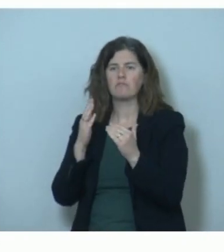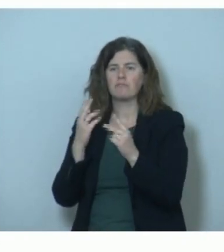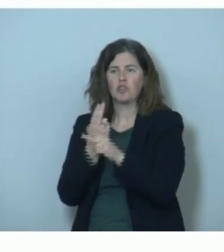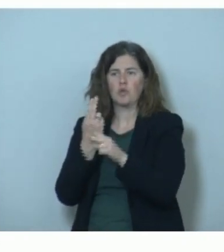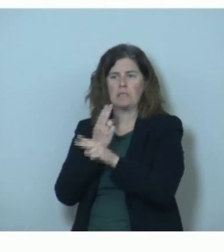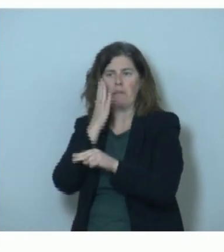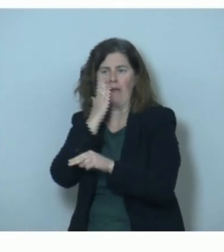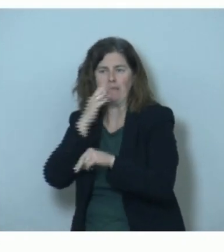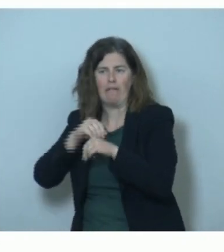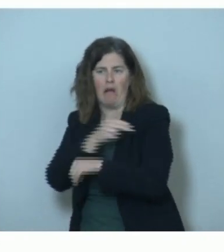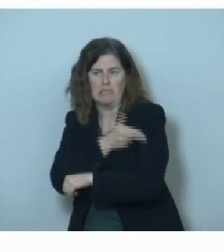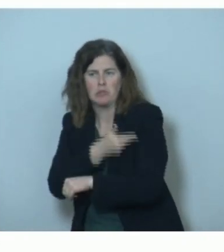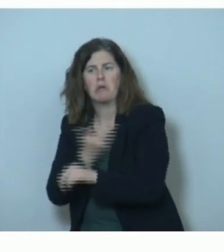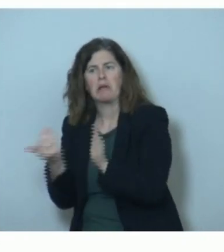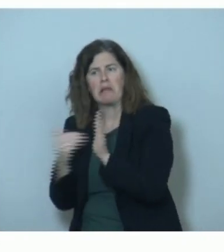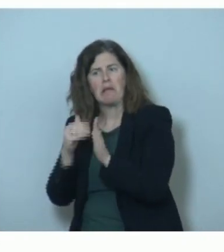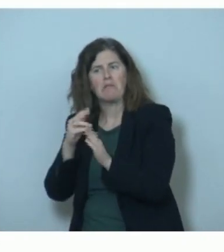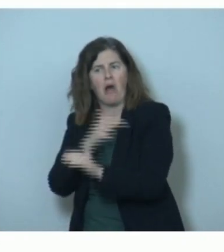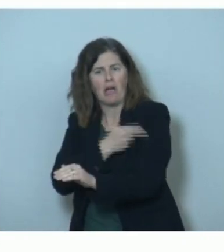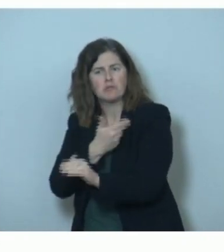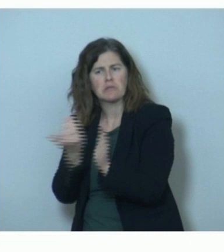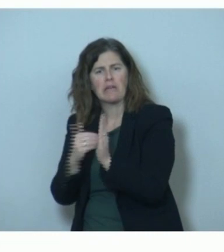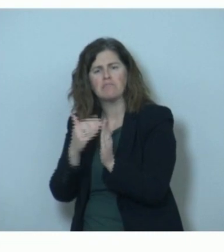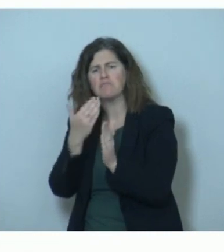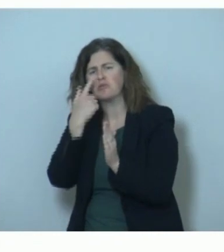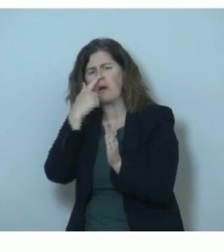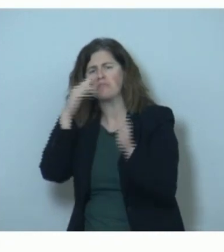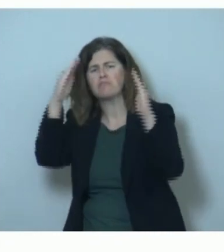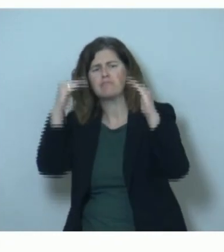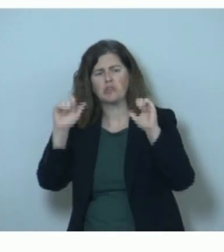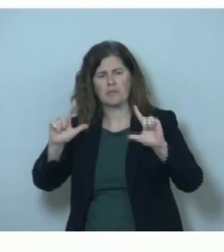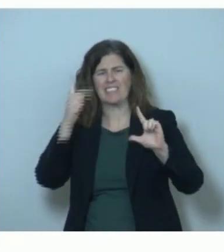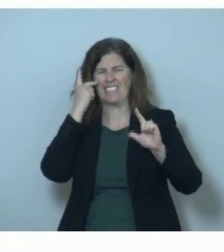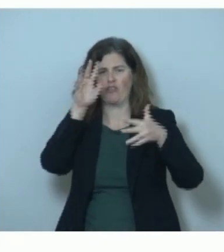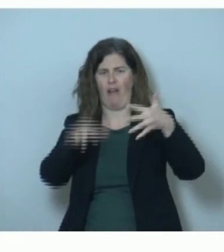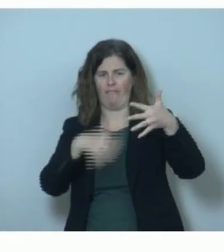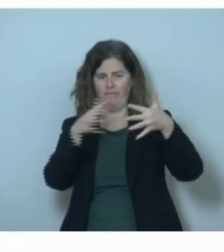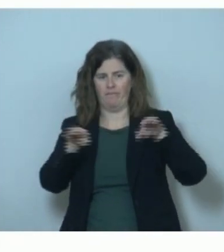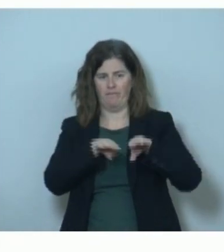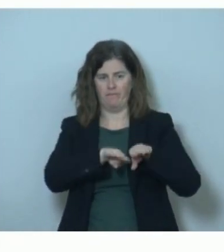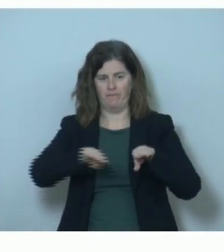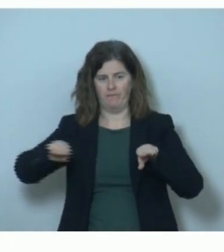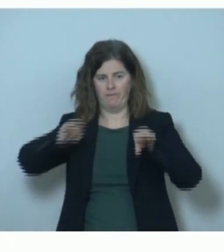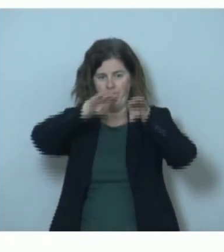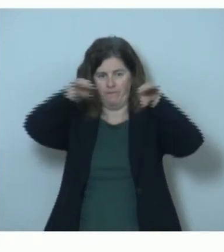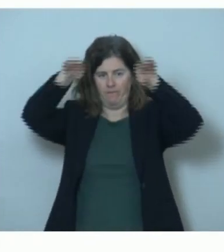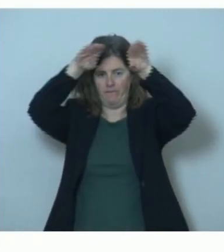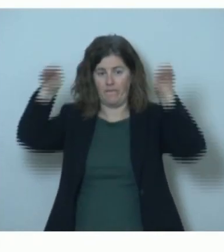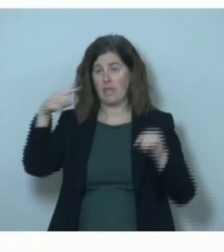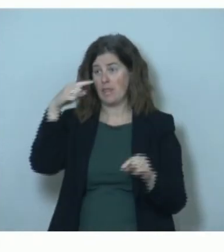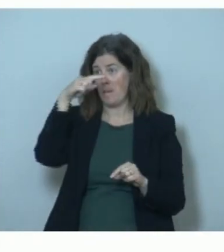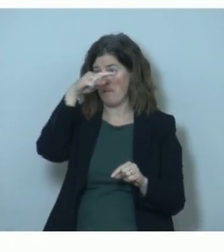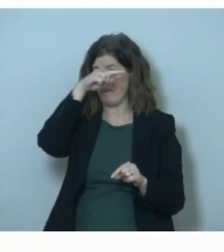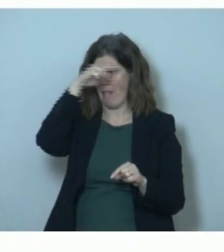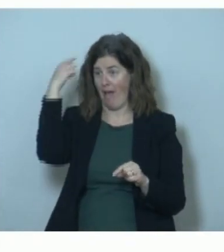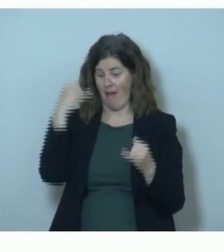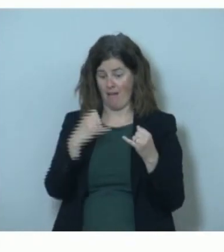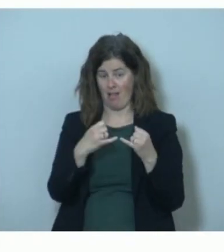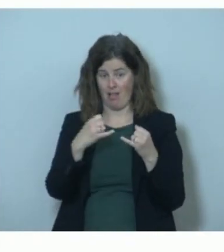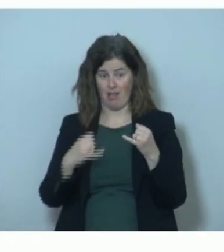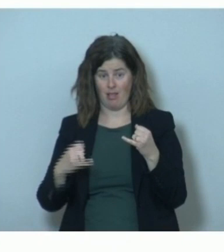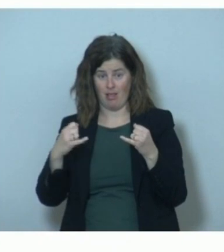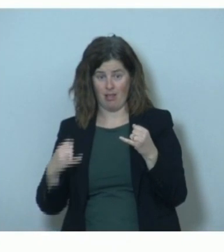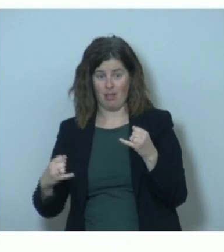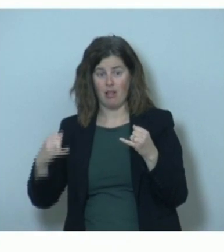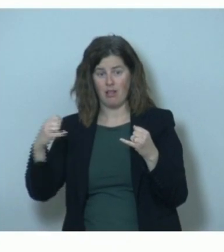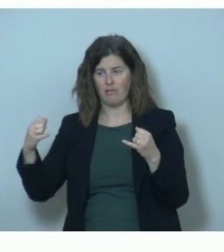again, we're doing well there. If I could have the next slide, you'll see a graph that shows a black line, which is we're finally getting